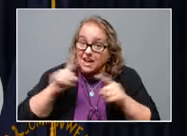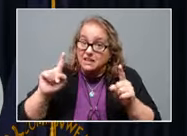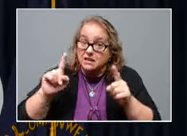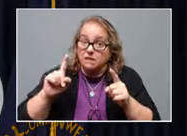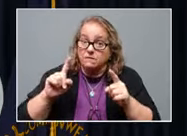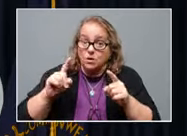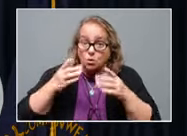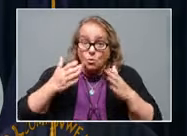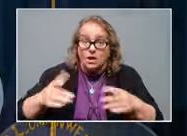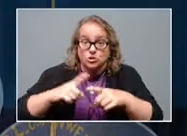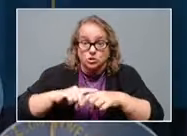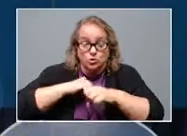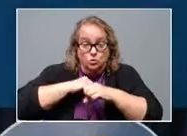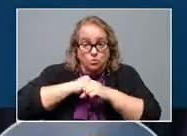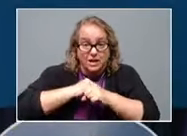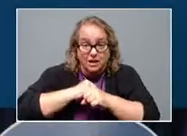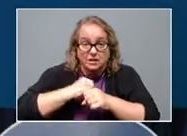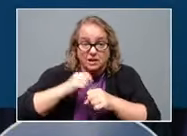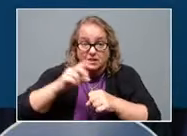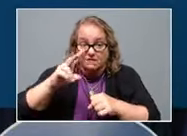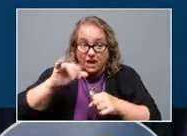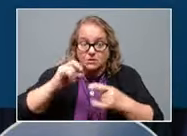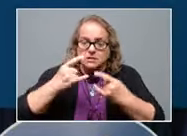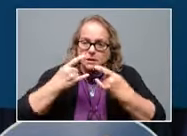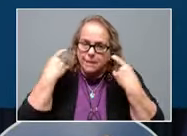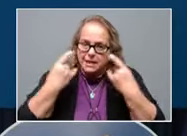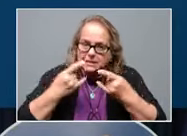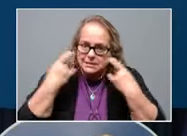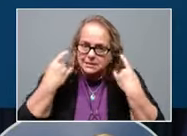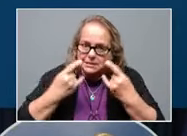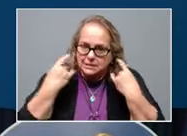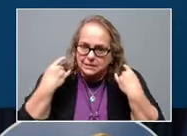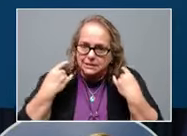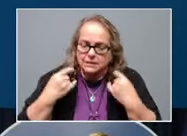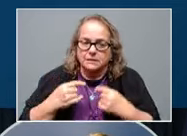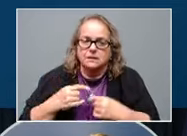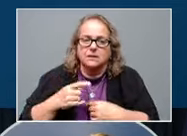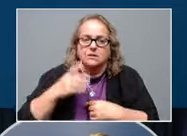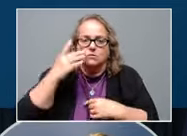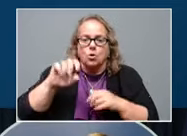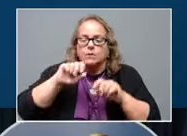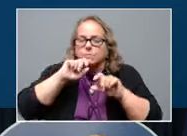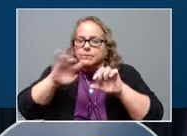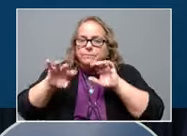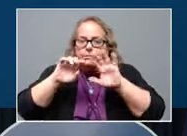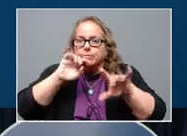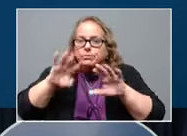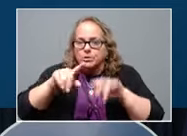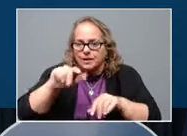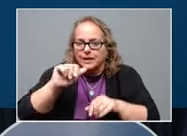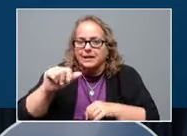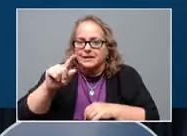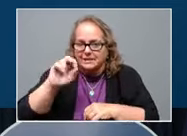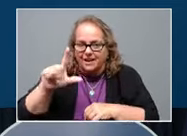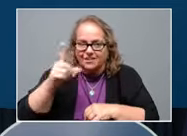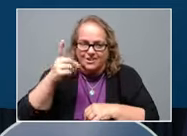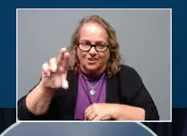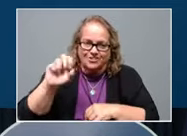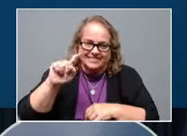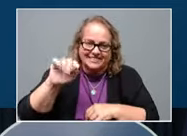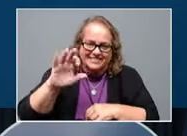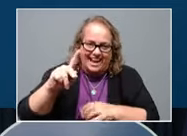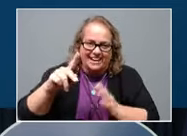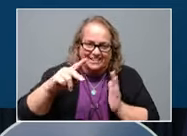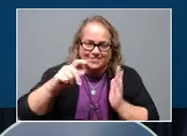of virus-laden respiratory droplets and aerosols. You can tell Dr. Stack wrote these. The universal